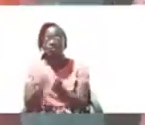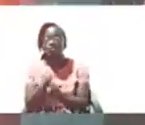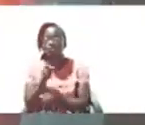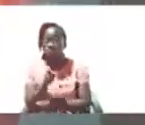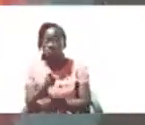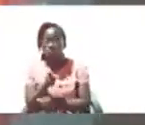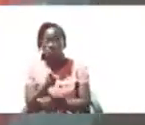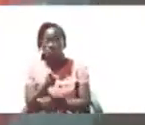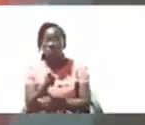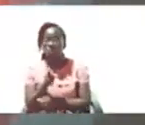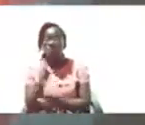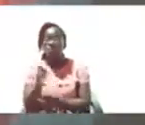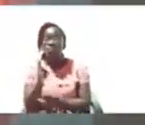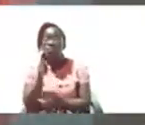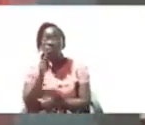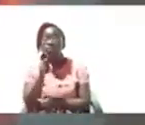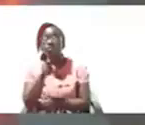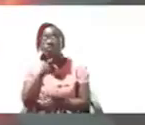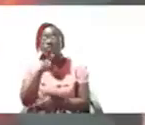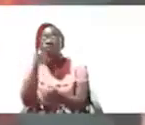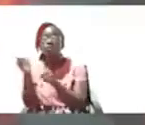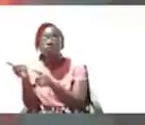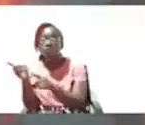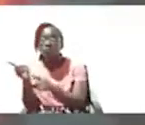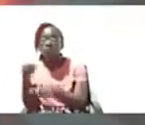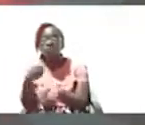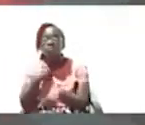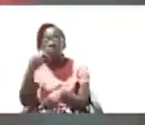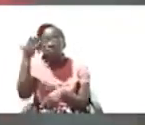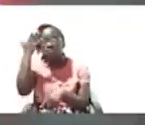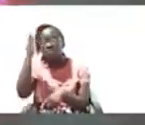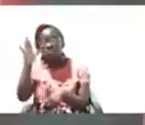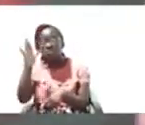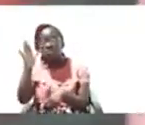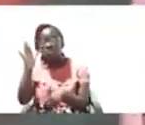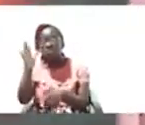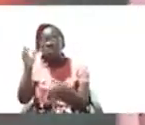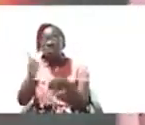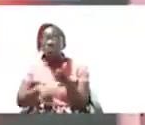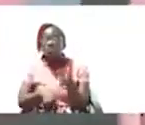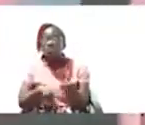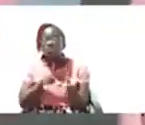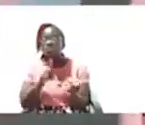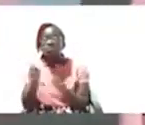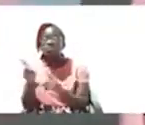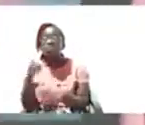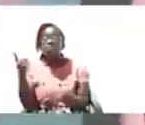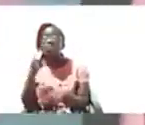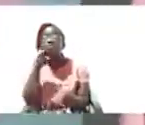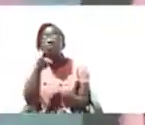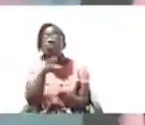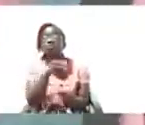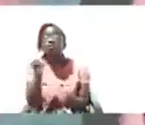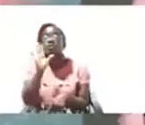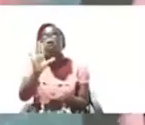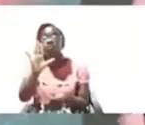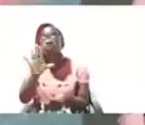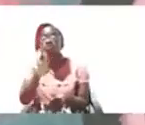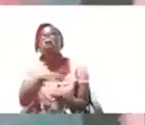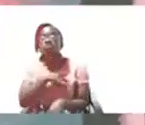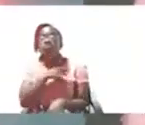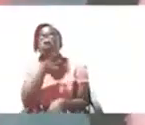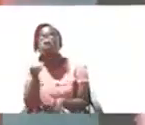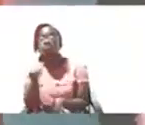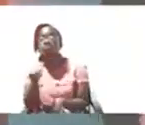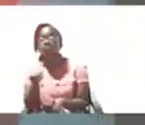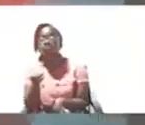going, me there be name him. I don't know anything about when it. You and your soul go. And then we what it is.